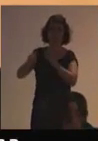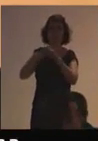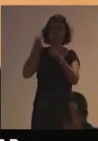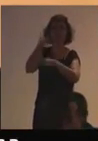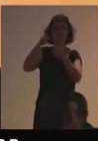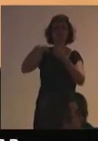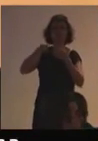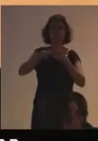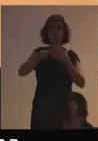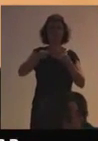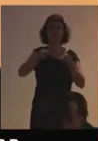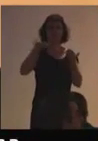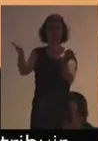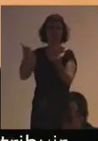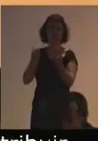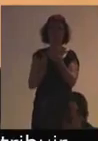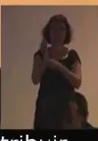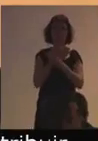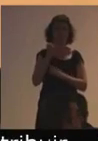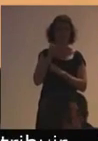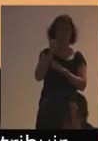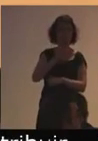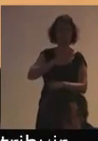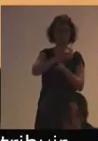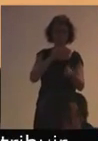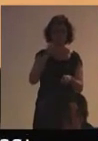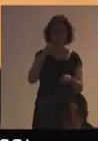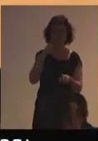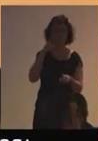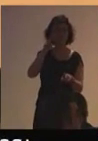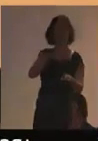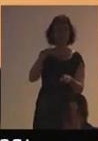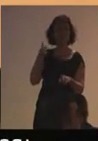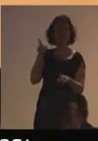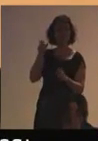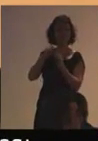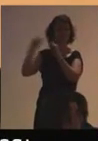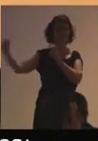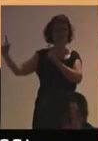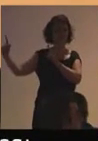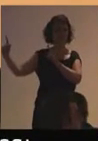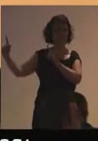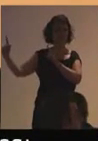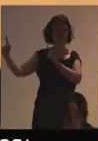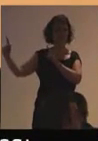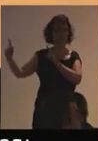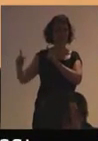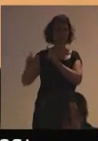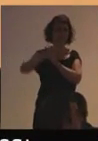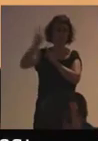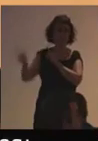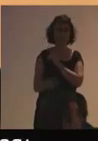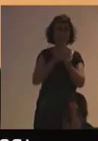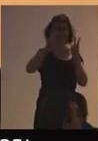and distributes support products. And my question is, all results that you have shown in